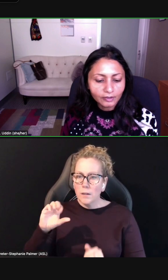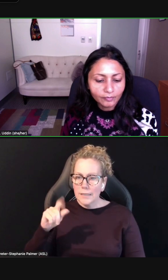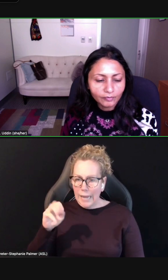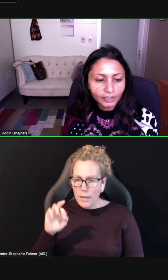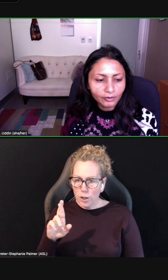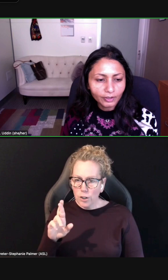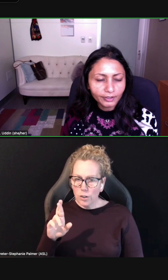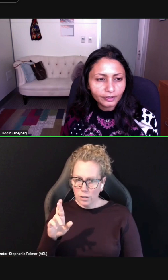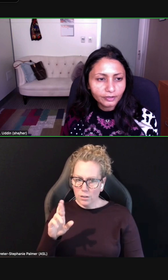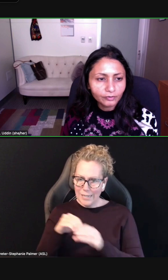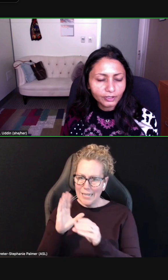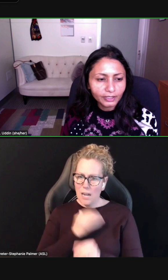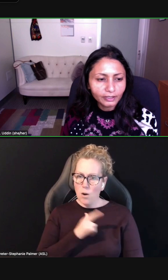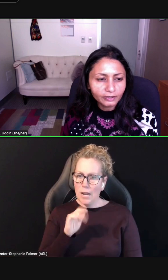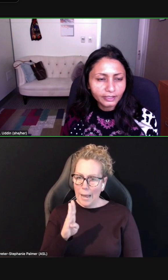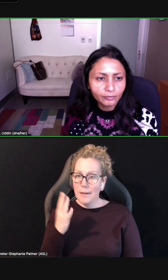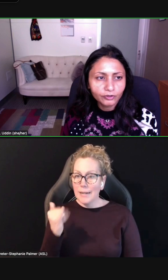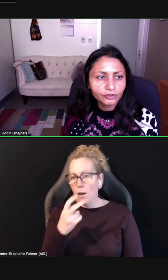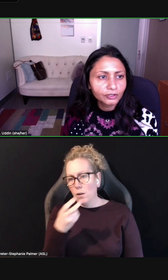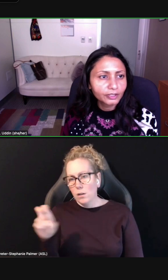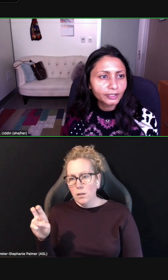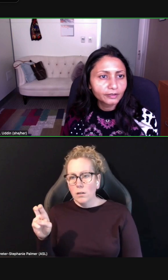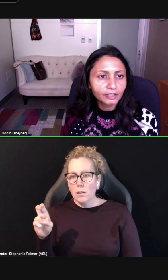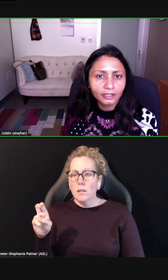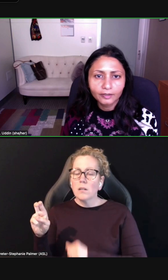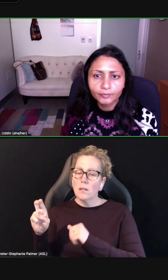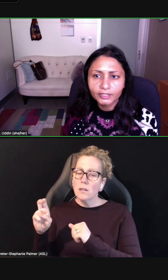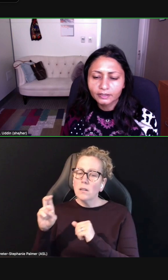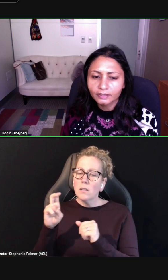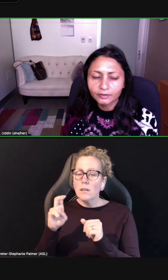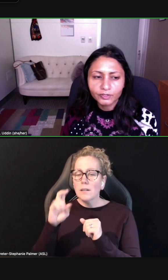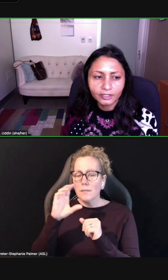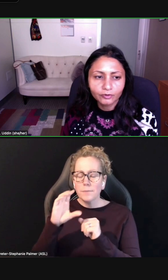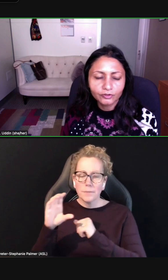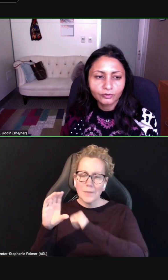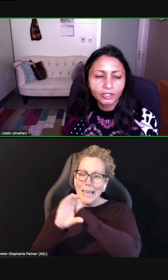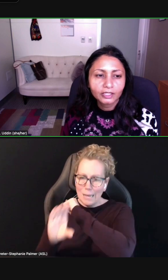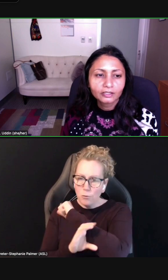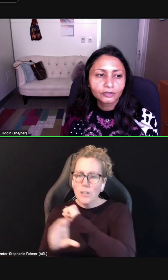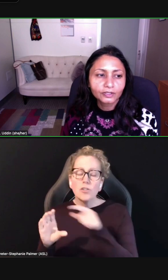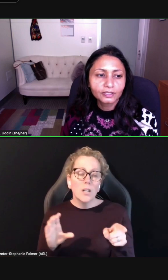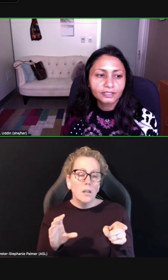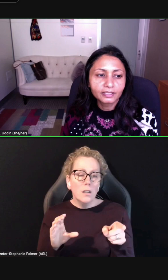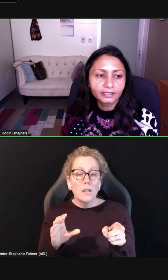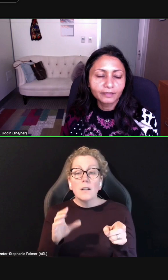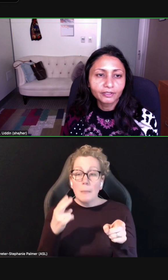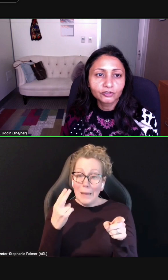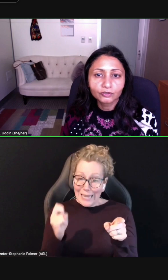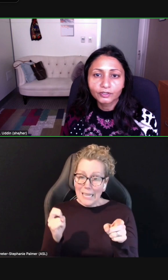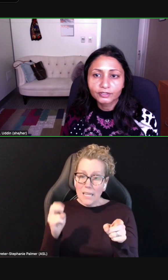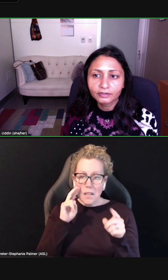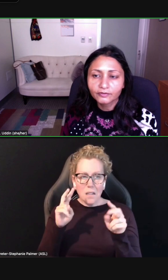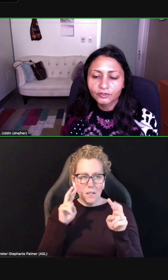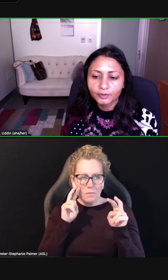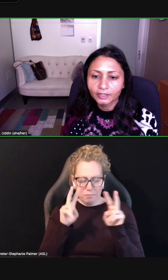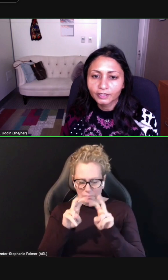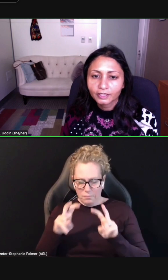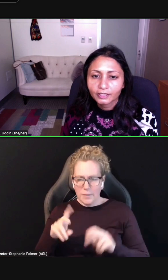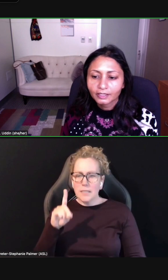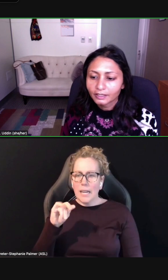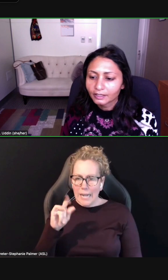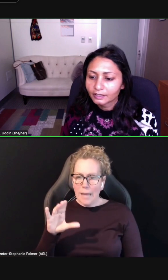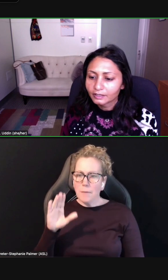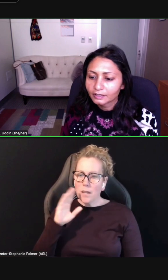who's now working at Cambridge, and basically was able to look at these dynamics across the